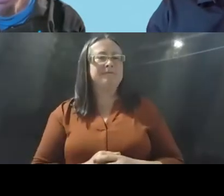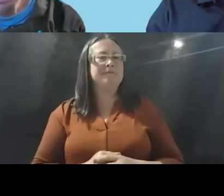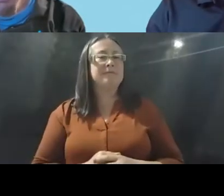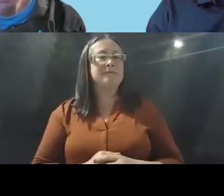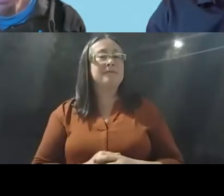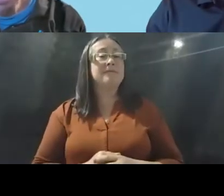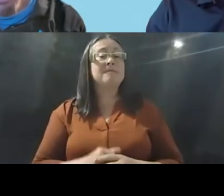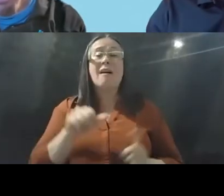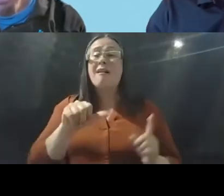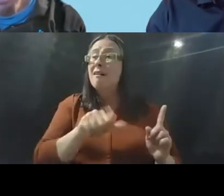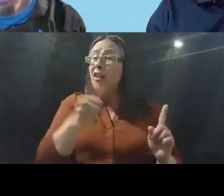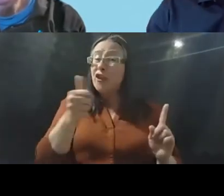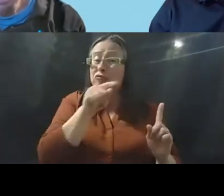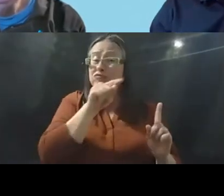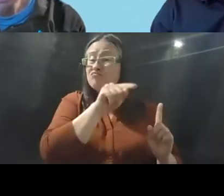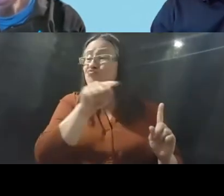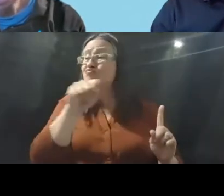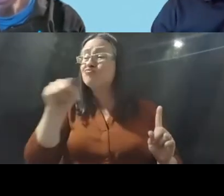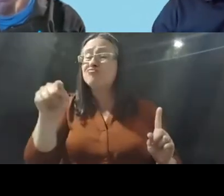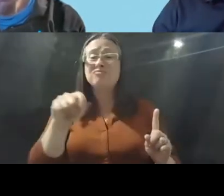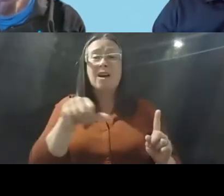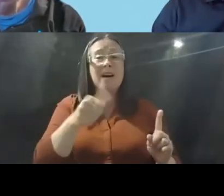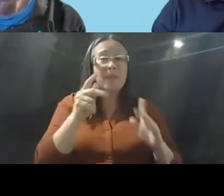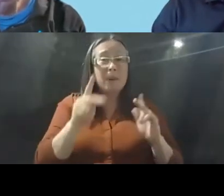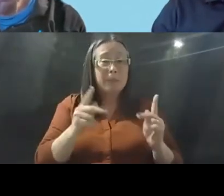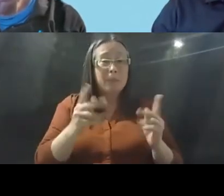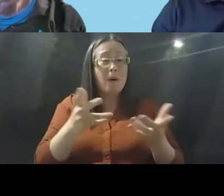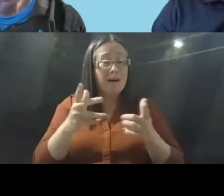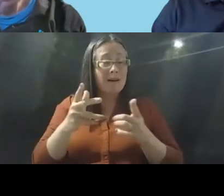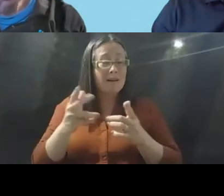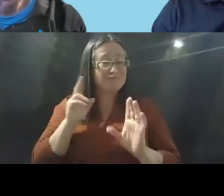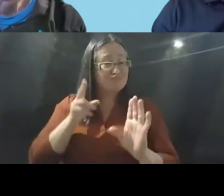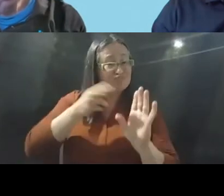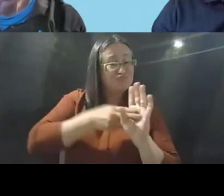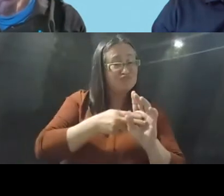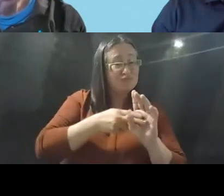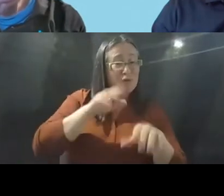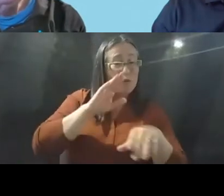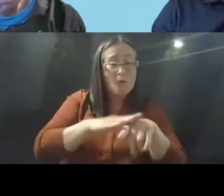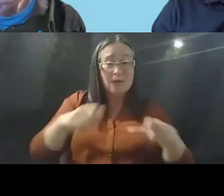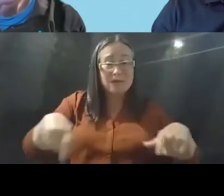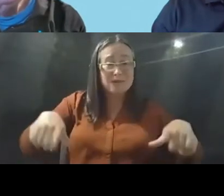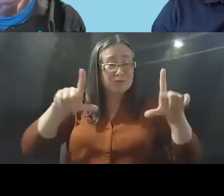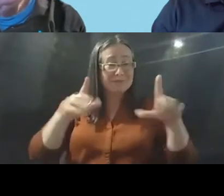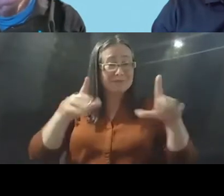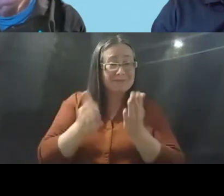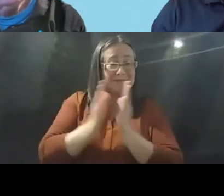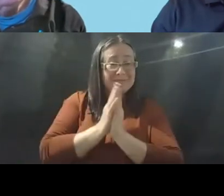Anyone else? Does anybody else want to come on screen and ask a question of Renee live?